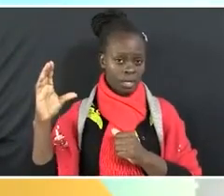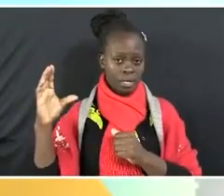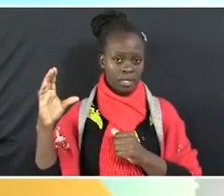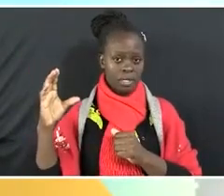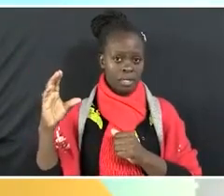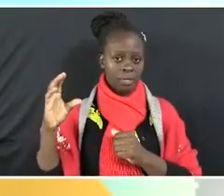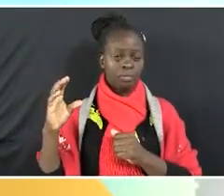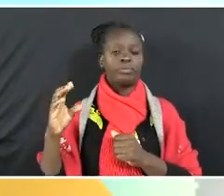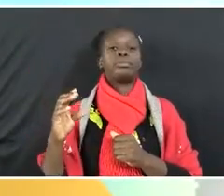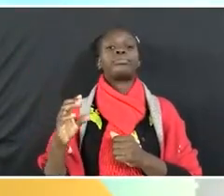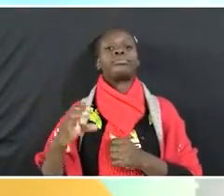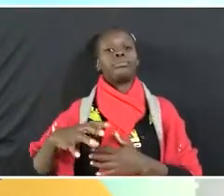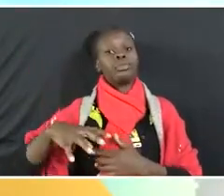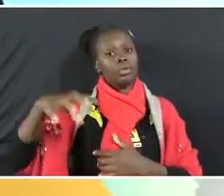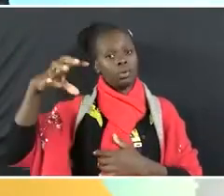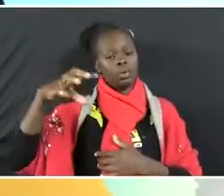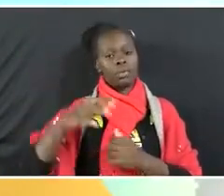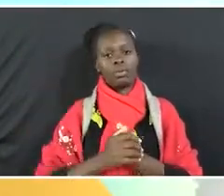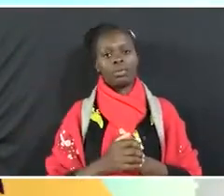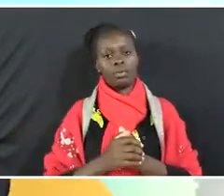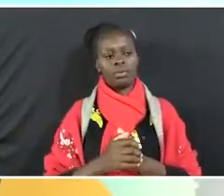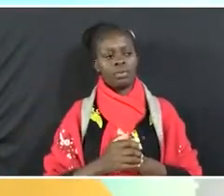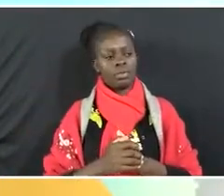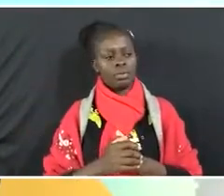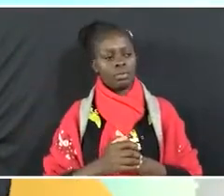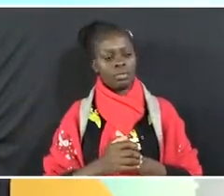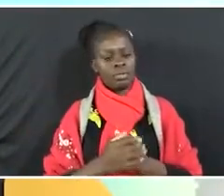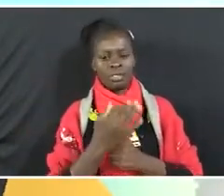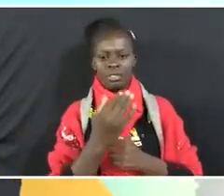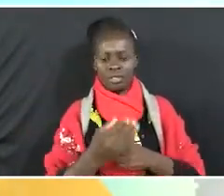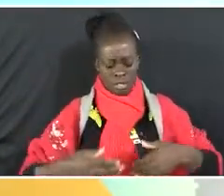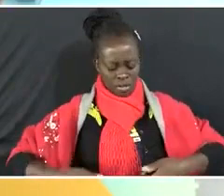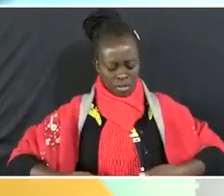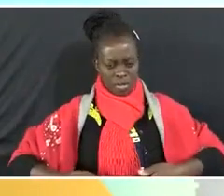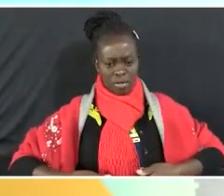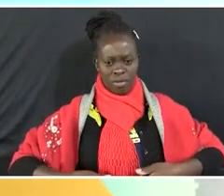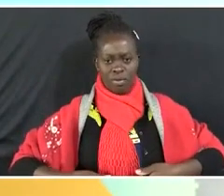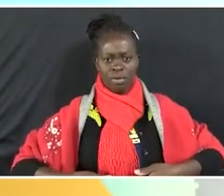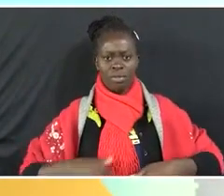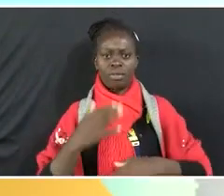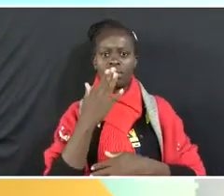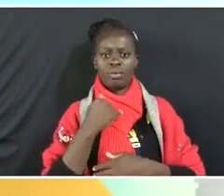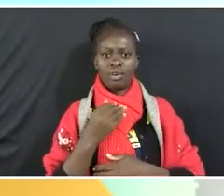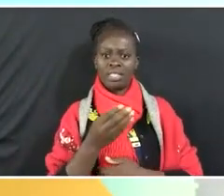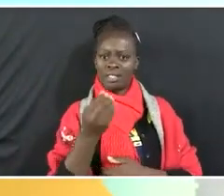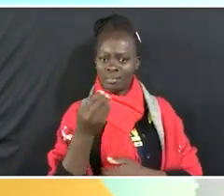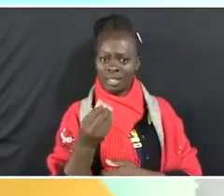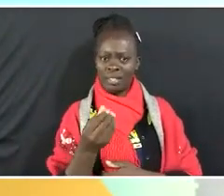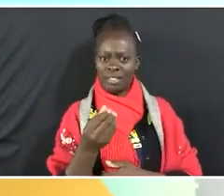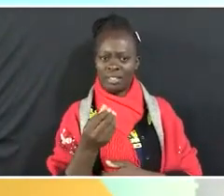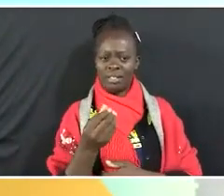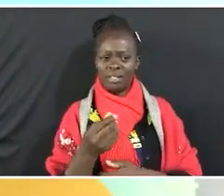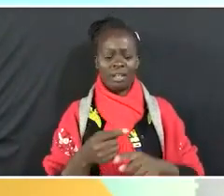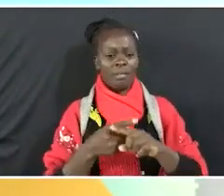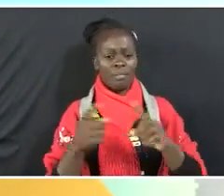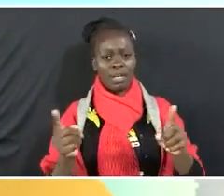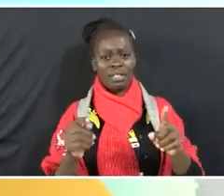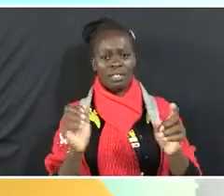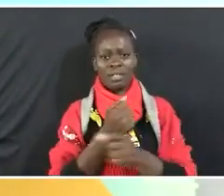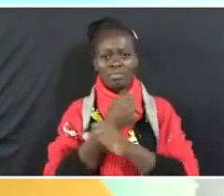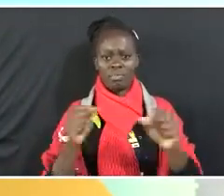These people are given money to buy drugs, and yet we cannot give them money to go and